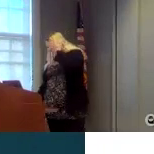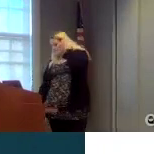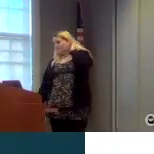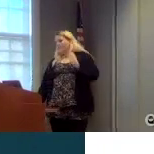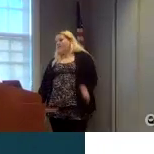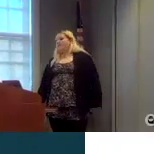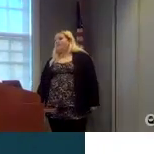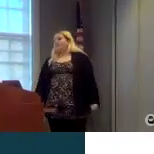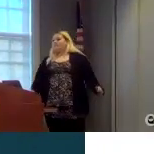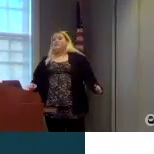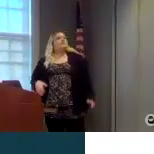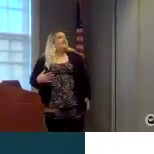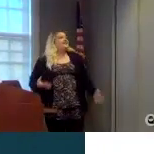project.